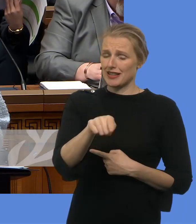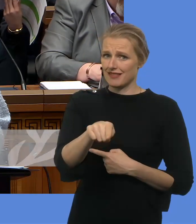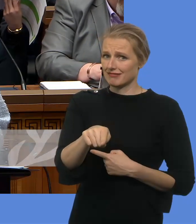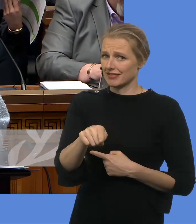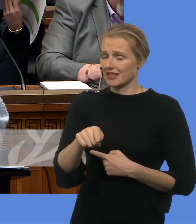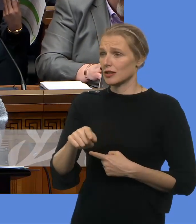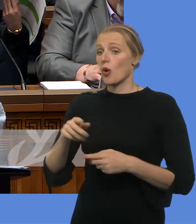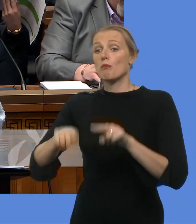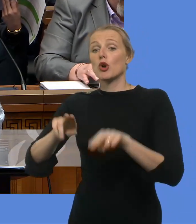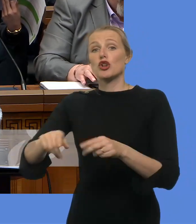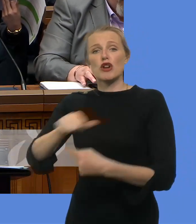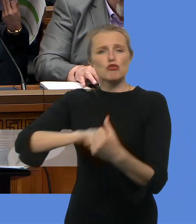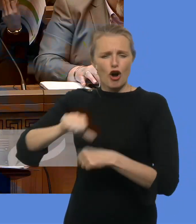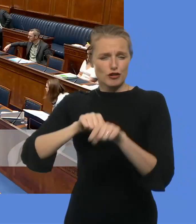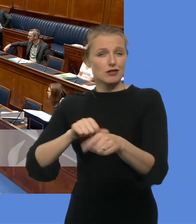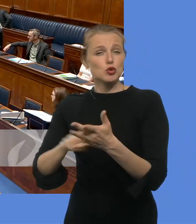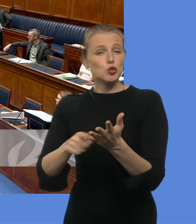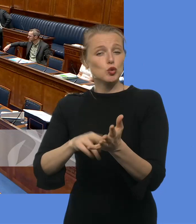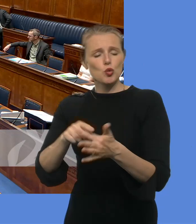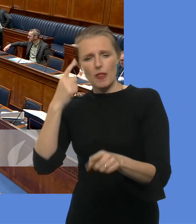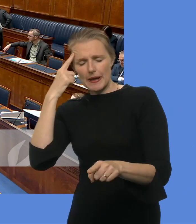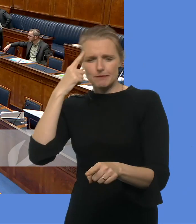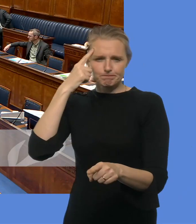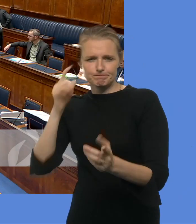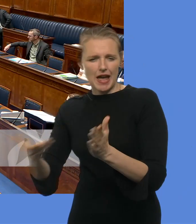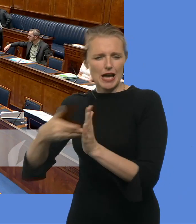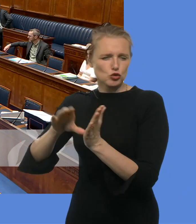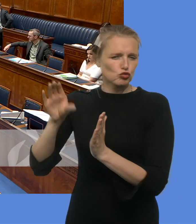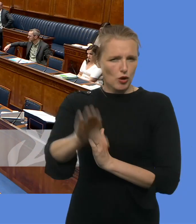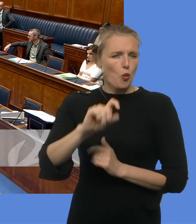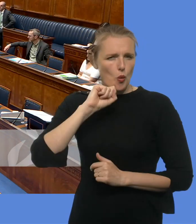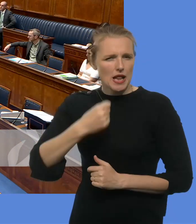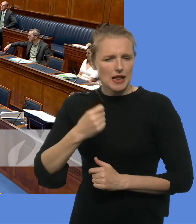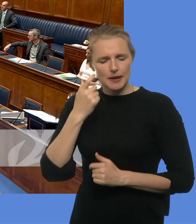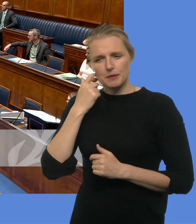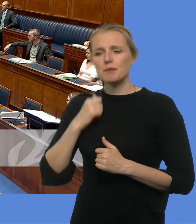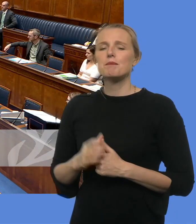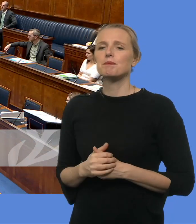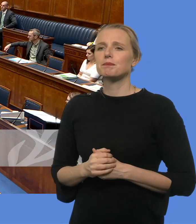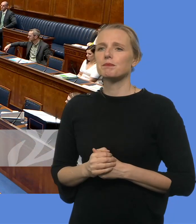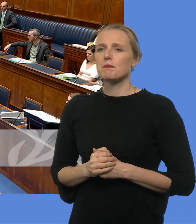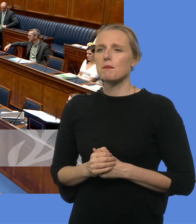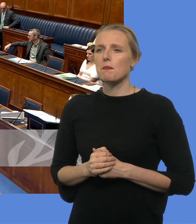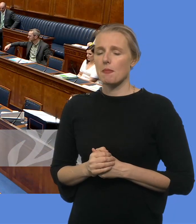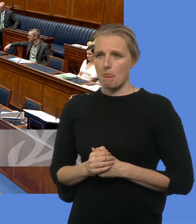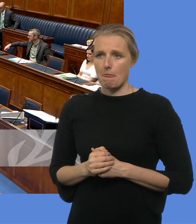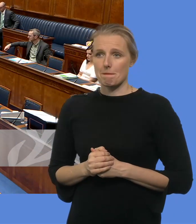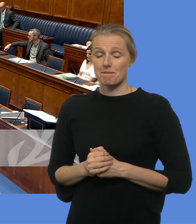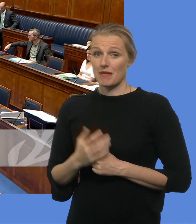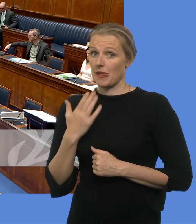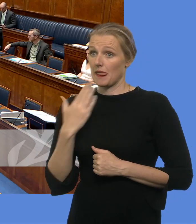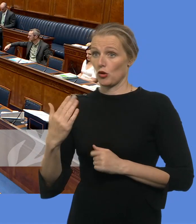of the monitoring rounds in that respect. Call John Blair for supplementary. Mr. Deputy Speaker, I thank the Minister for